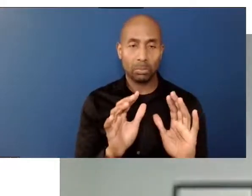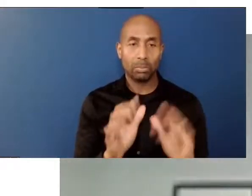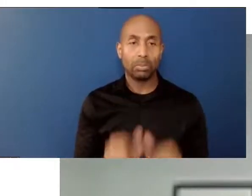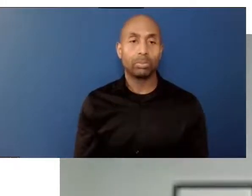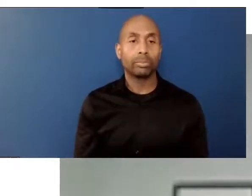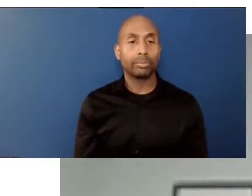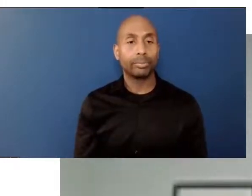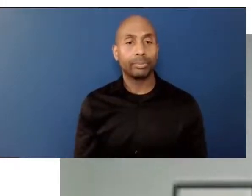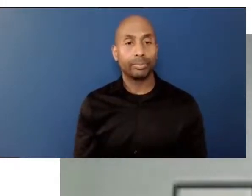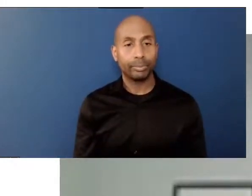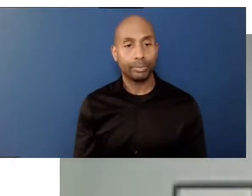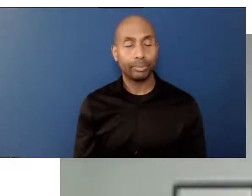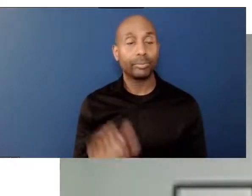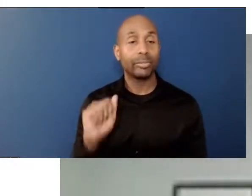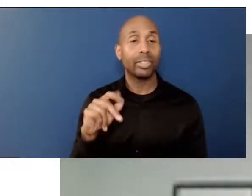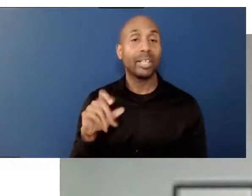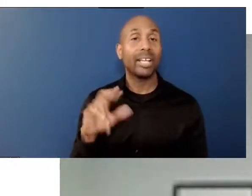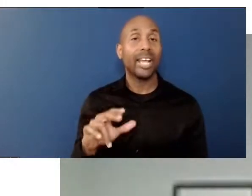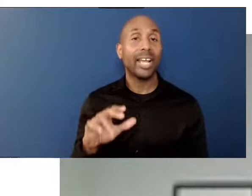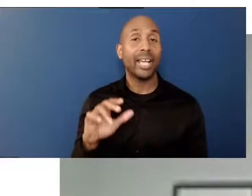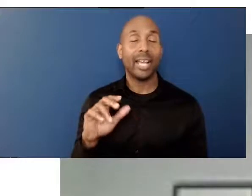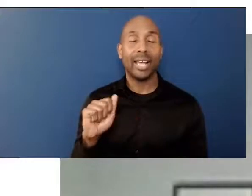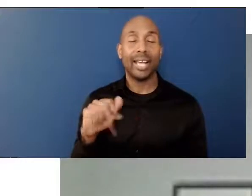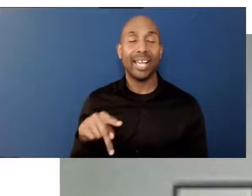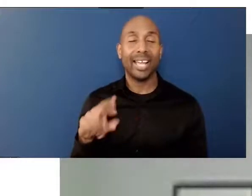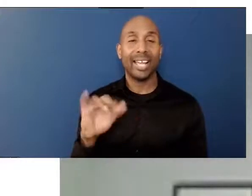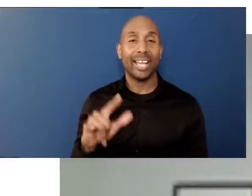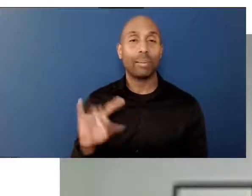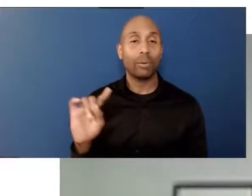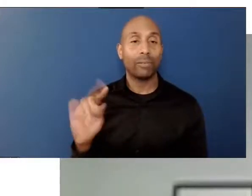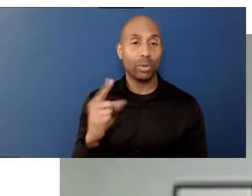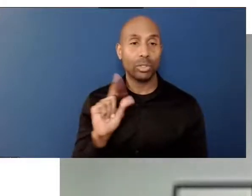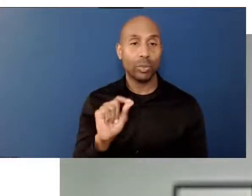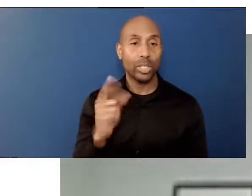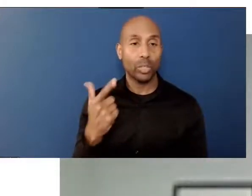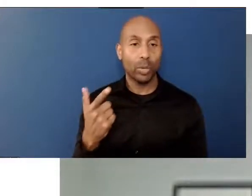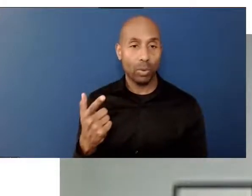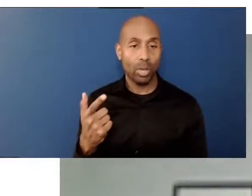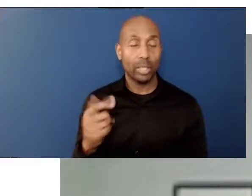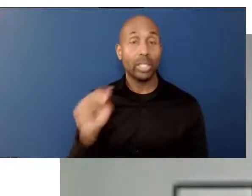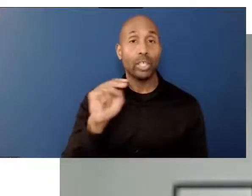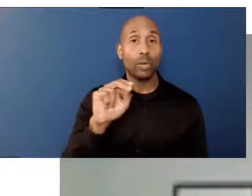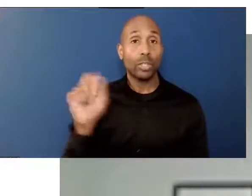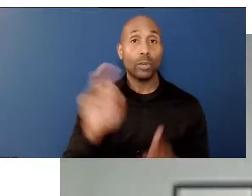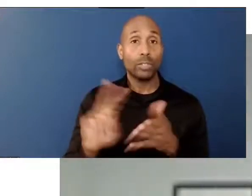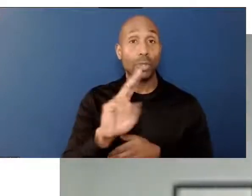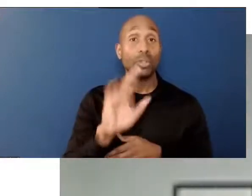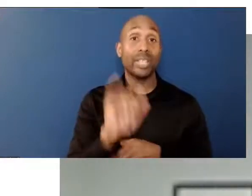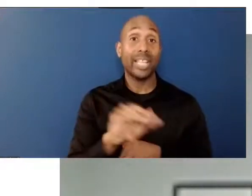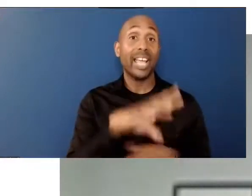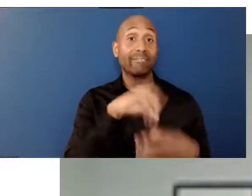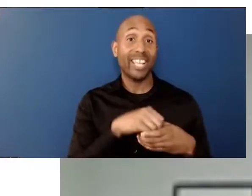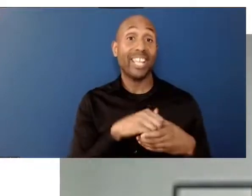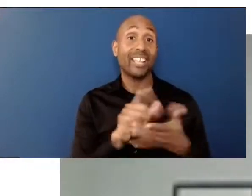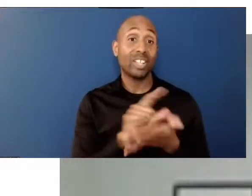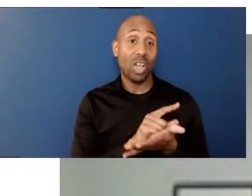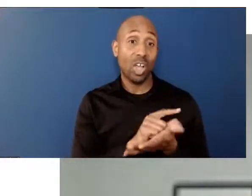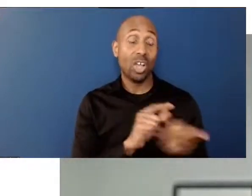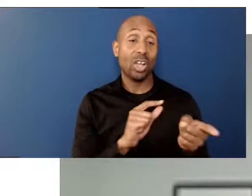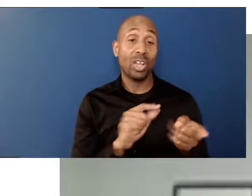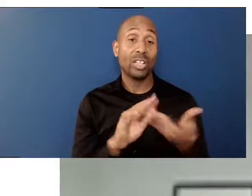April 1st, 2021. And that group includes Nova Scotia universities, Nova Scotia Community